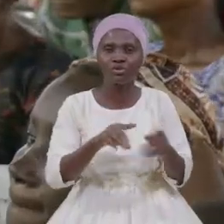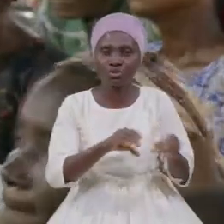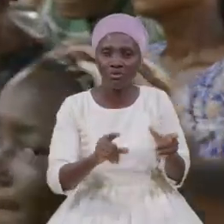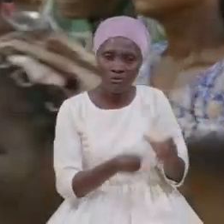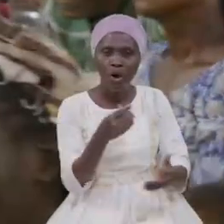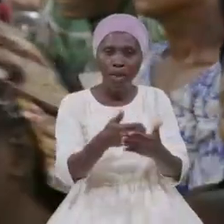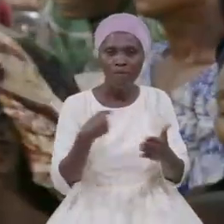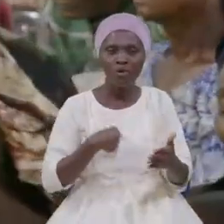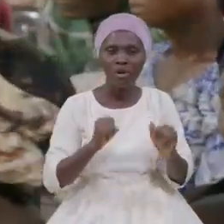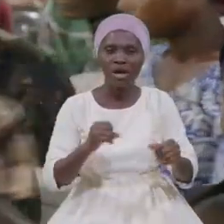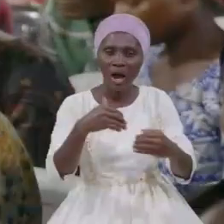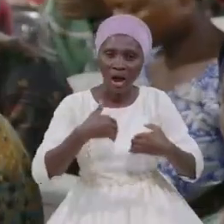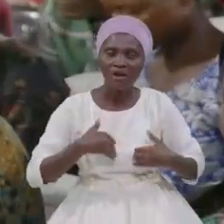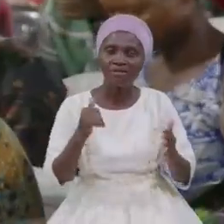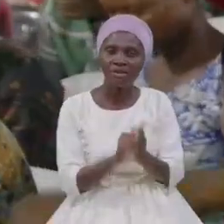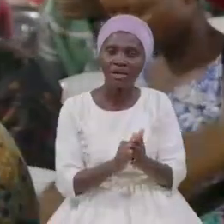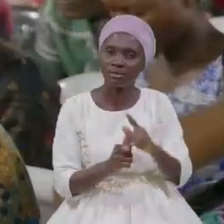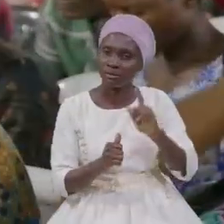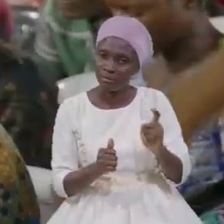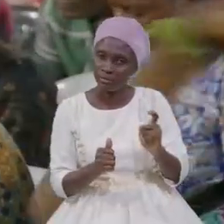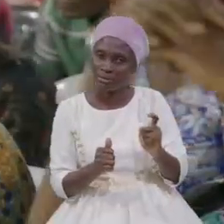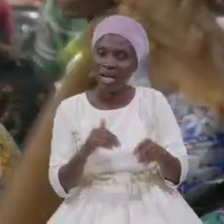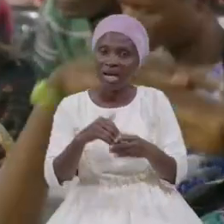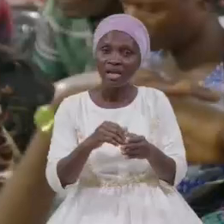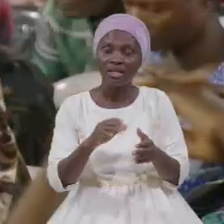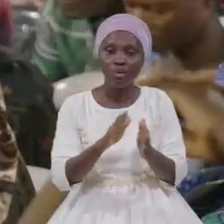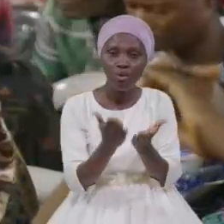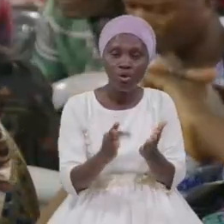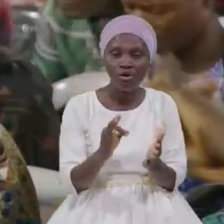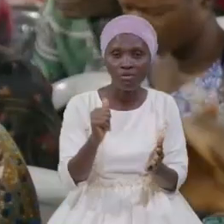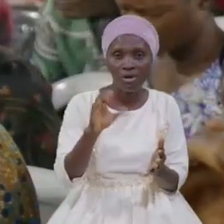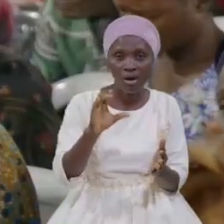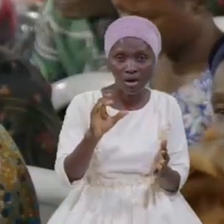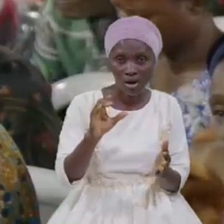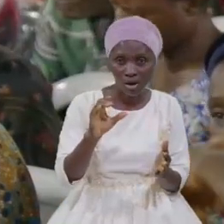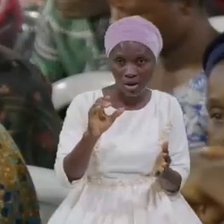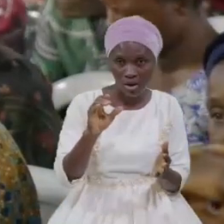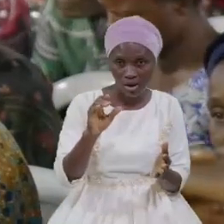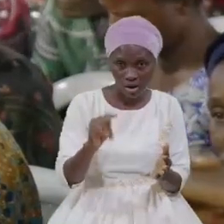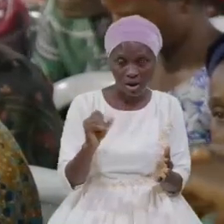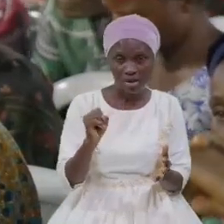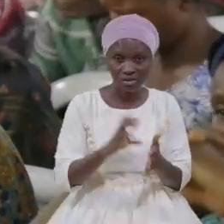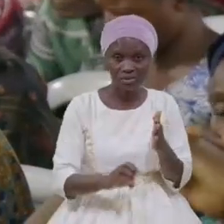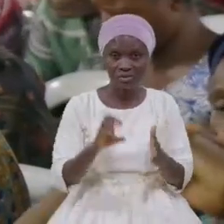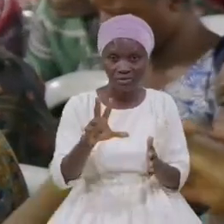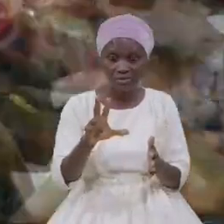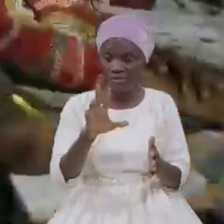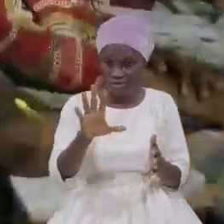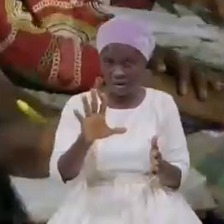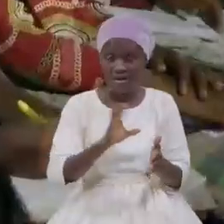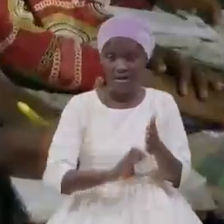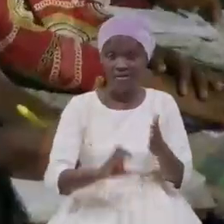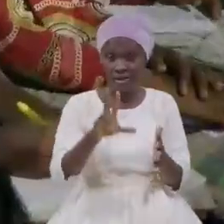chapter 5, reading from verse 30. Acts chapter 5 verse 30, it says, the God of